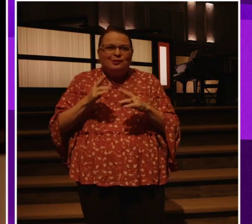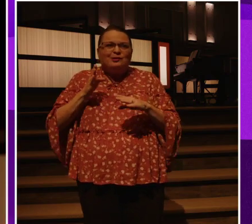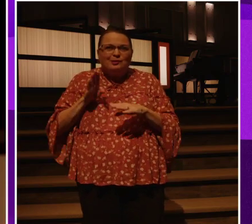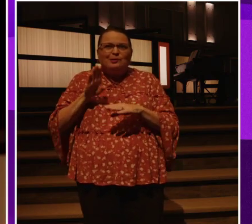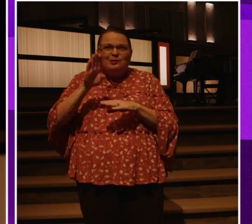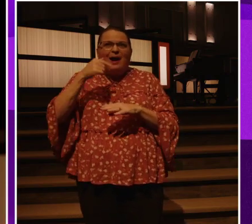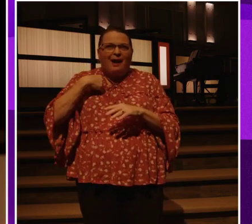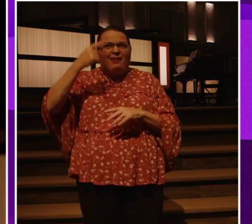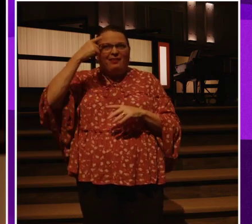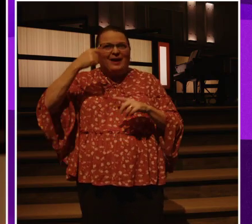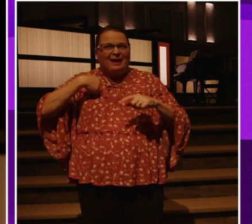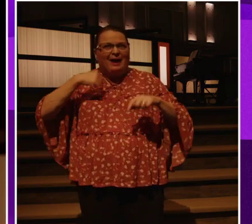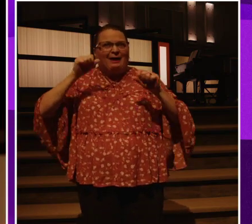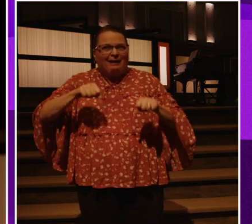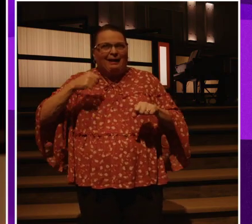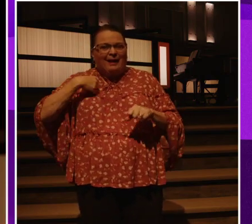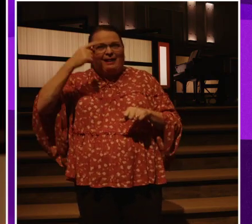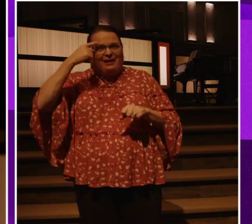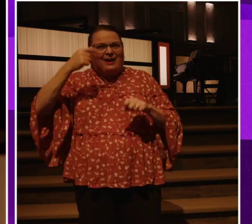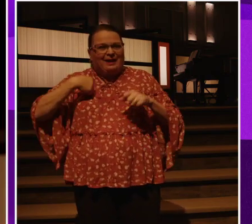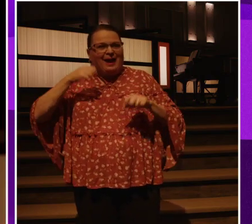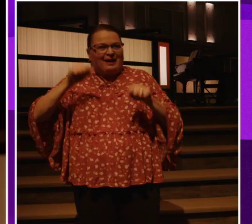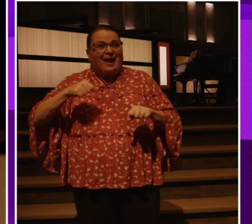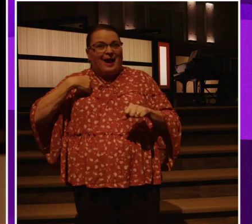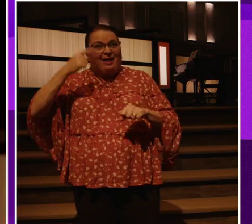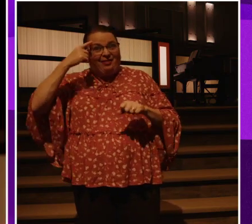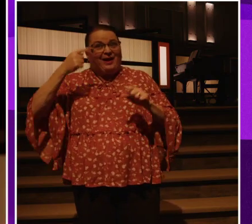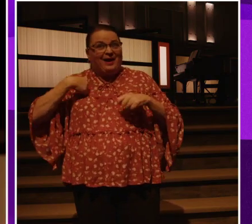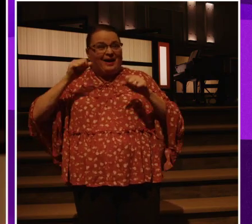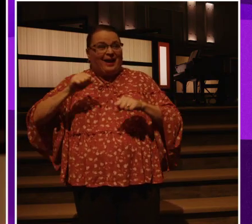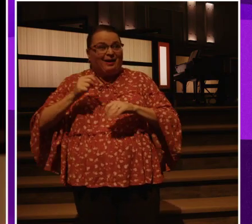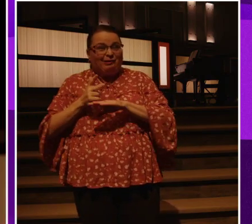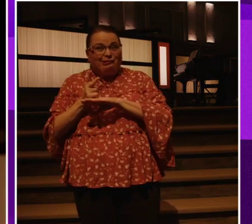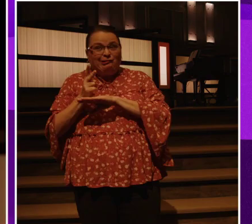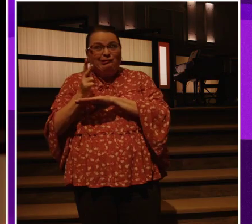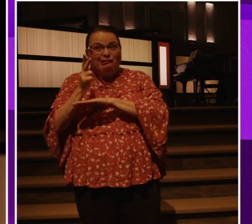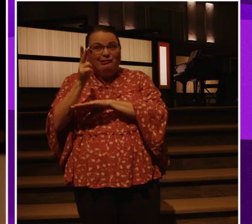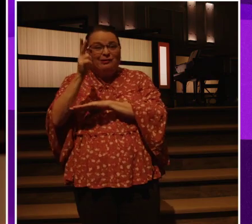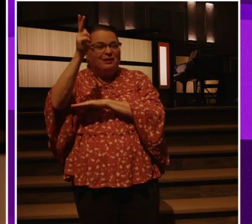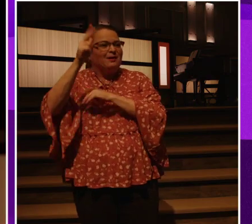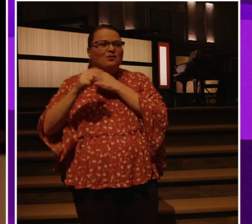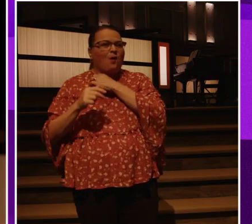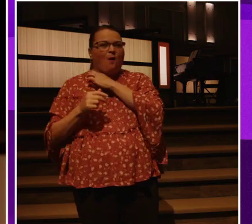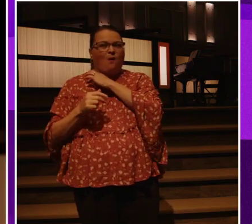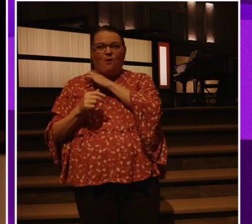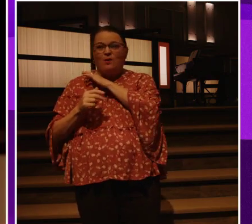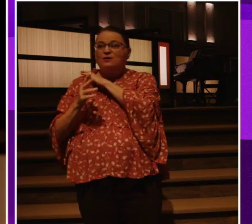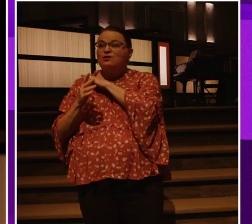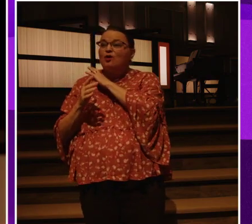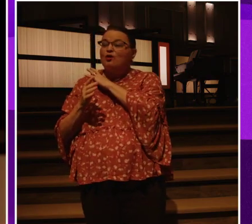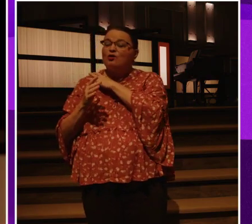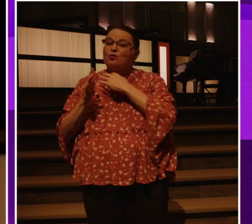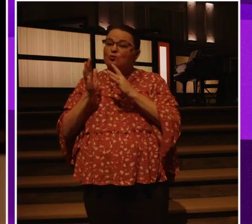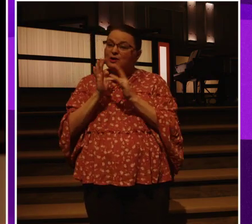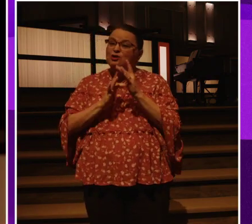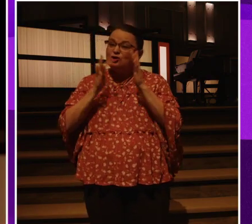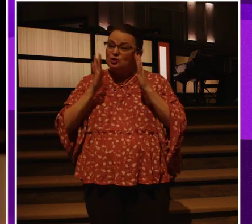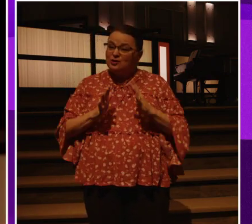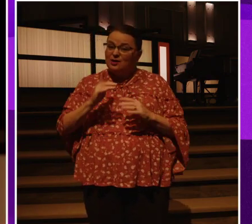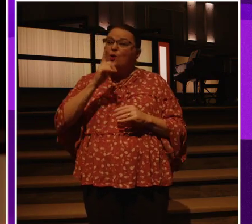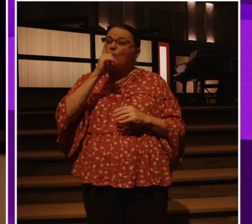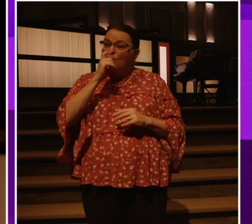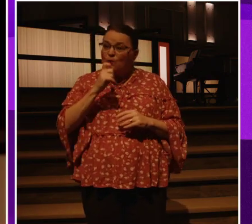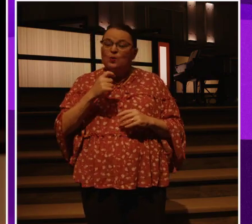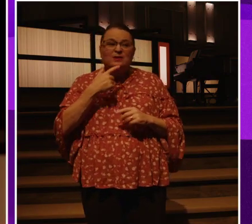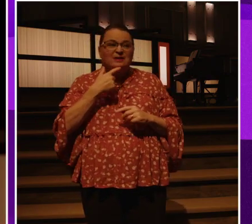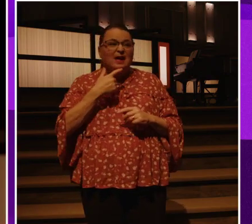I can, I think I can. It's a Christian climbing the hills of life who says, I know he